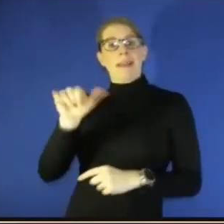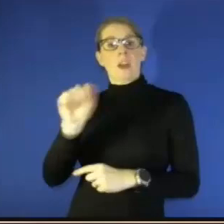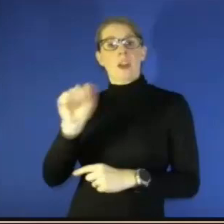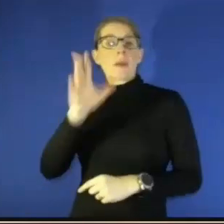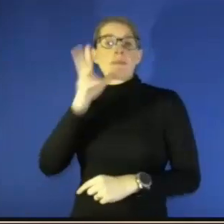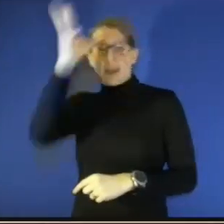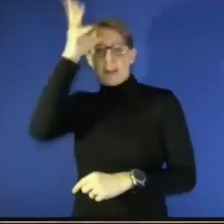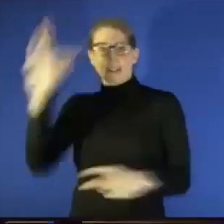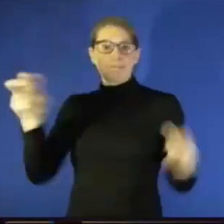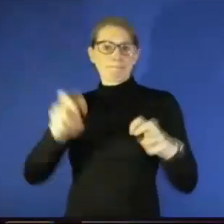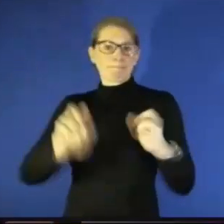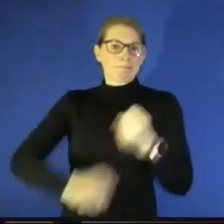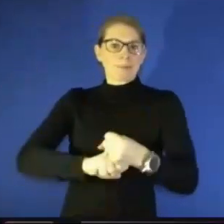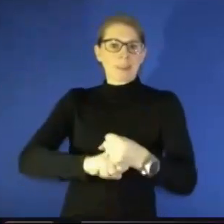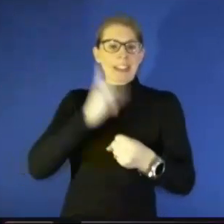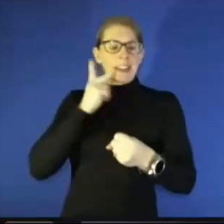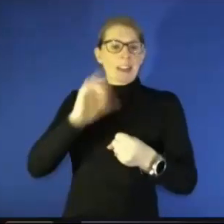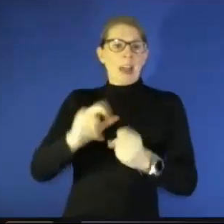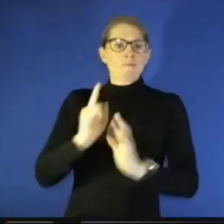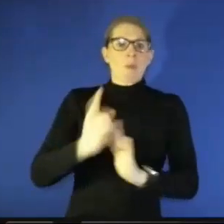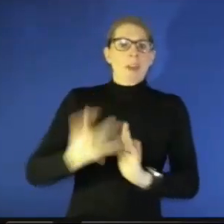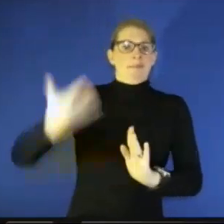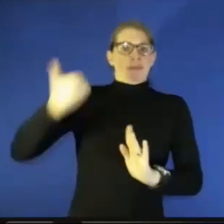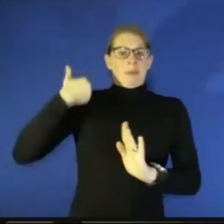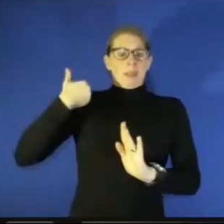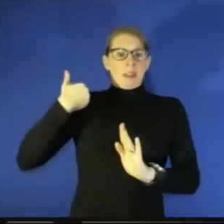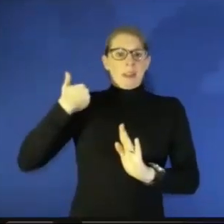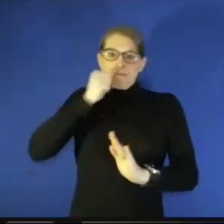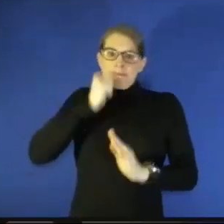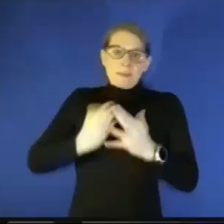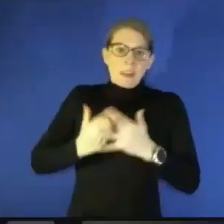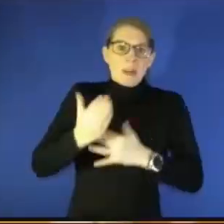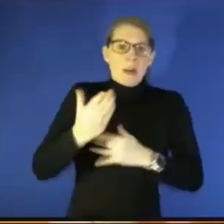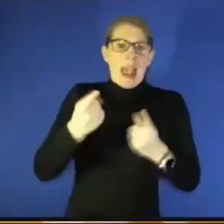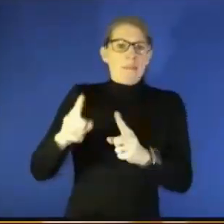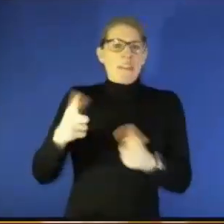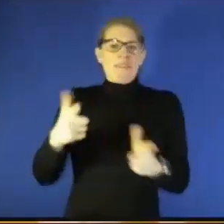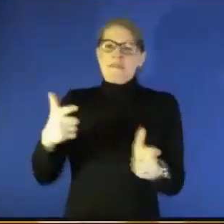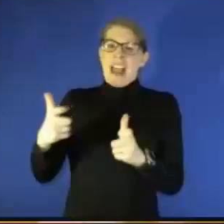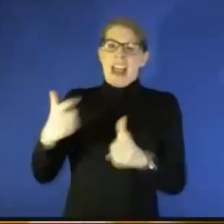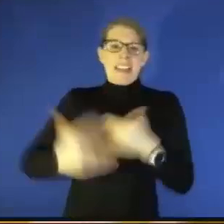from that moment and what we have went through, and it happened so fast.